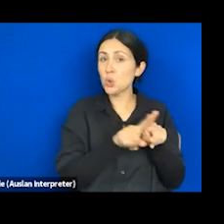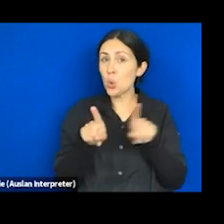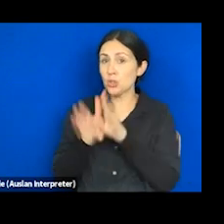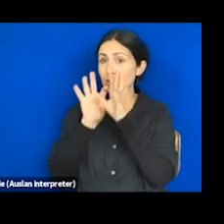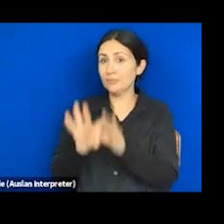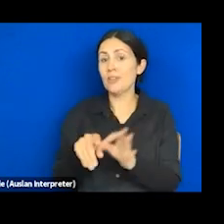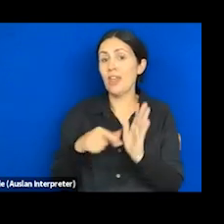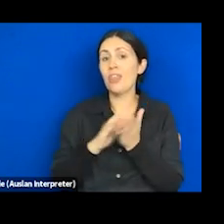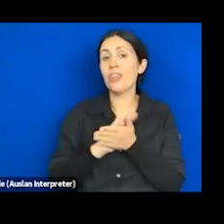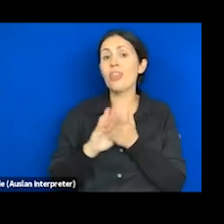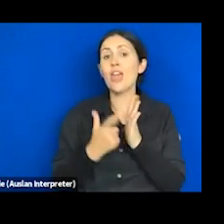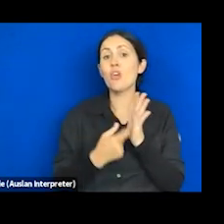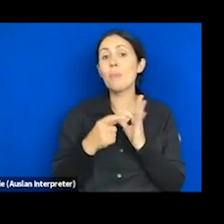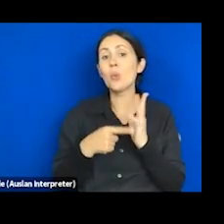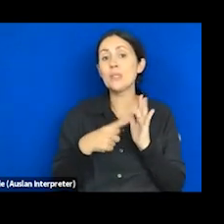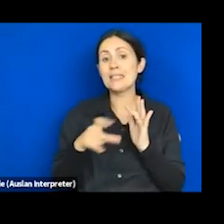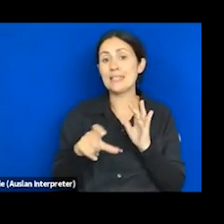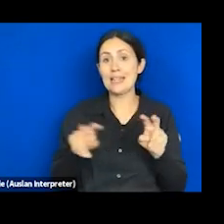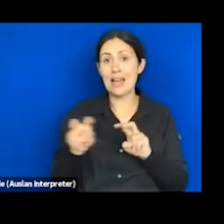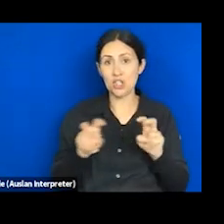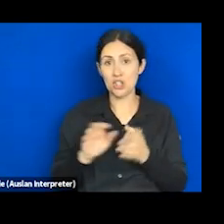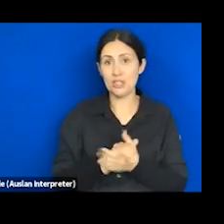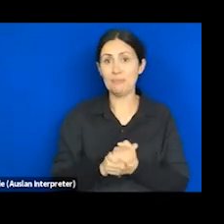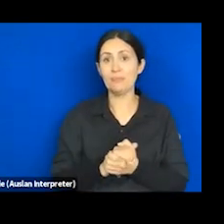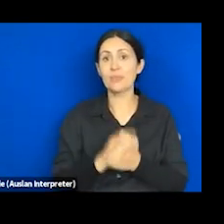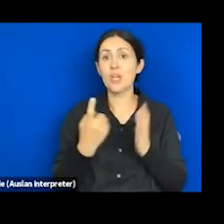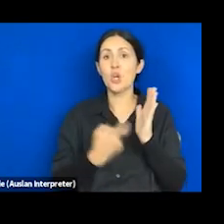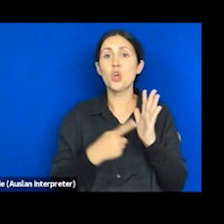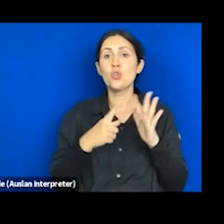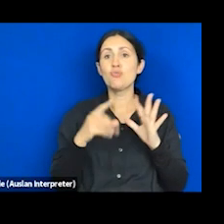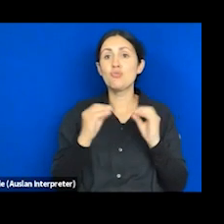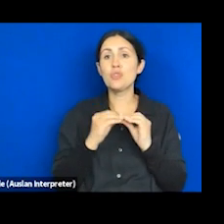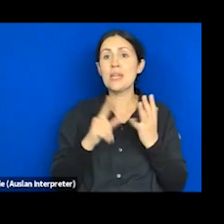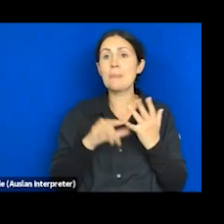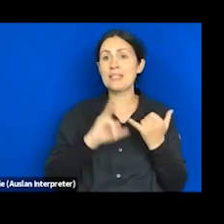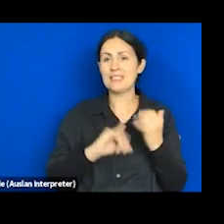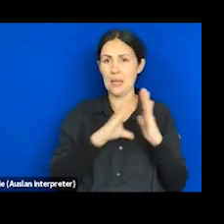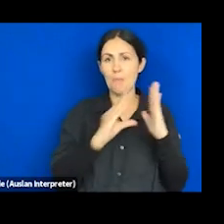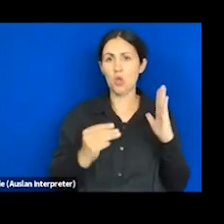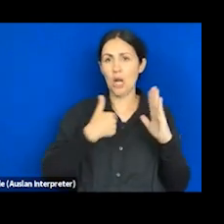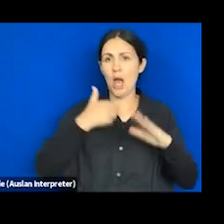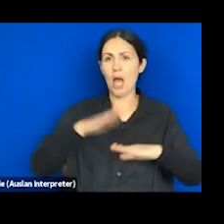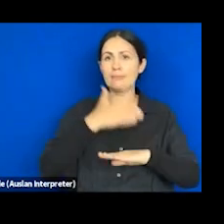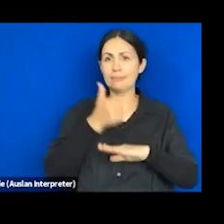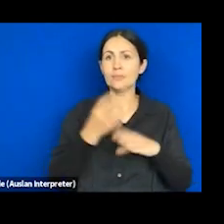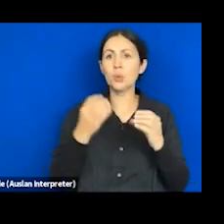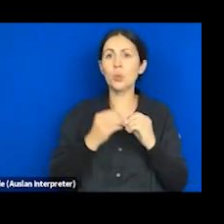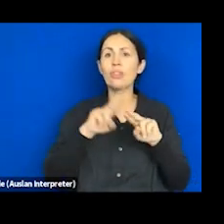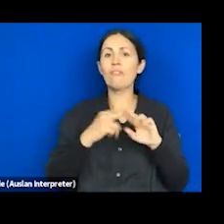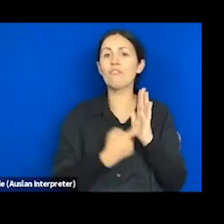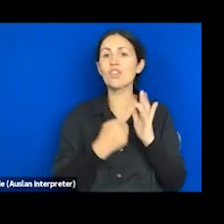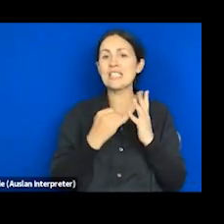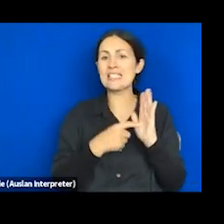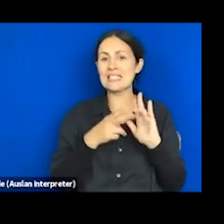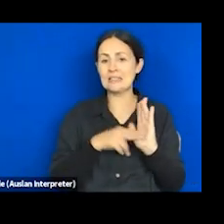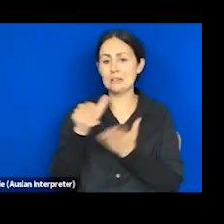therapeutic action. Now, Rebus is a model I introduced couple of years ago with Carl Fristen's help